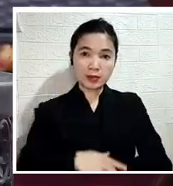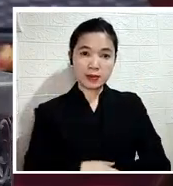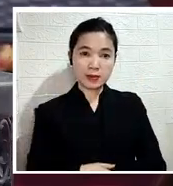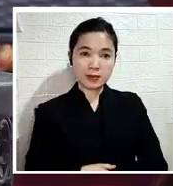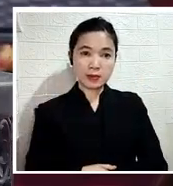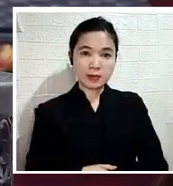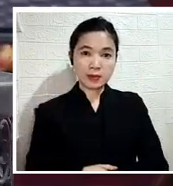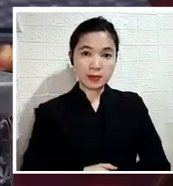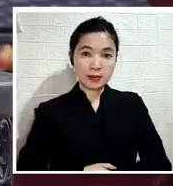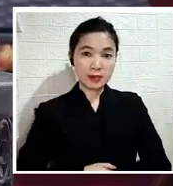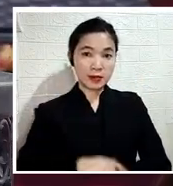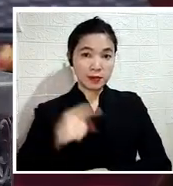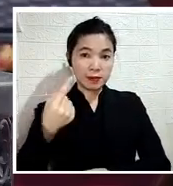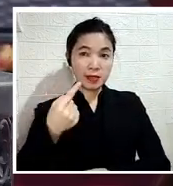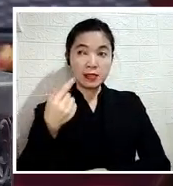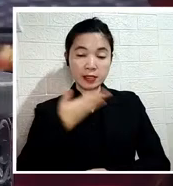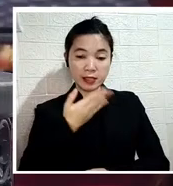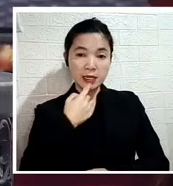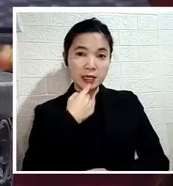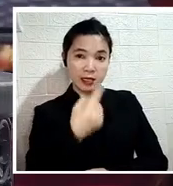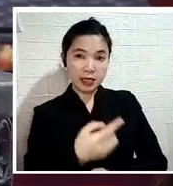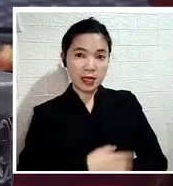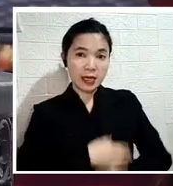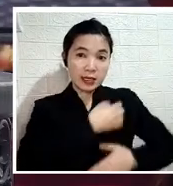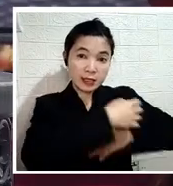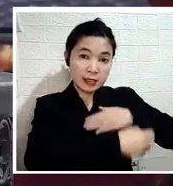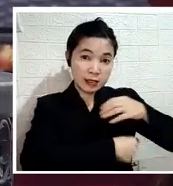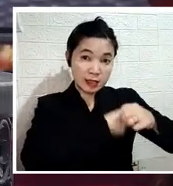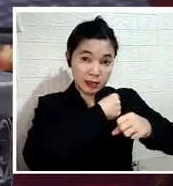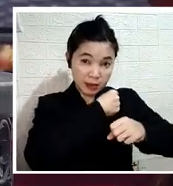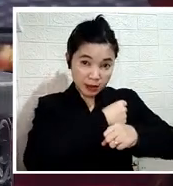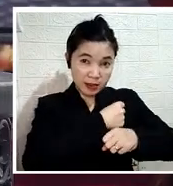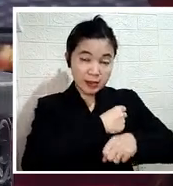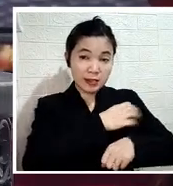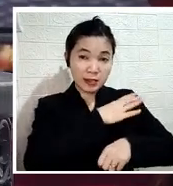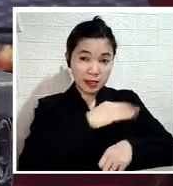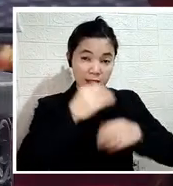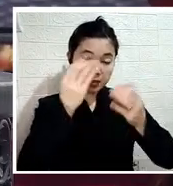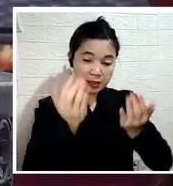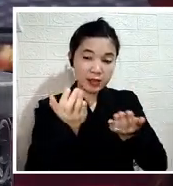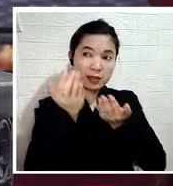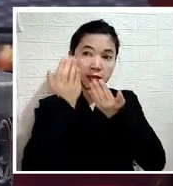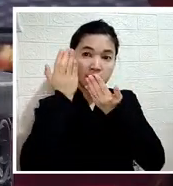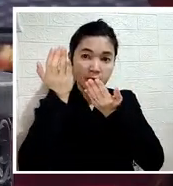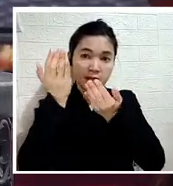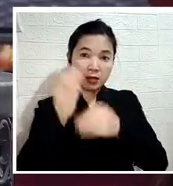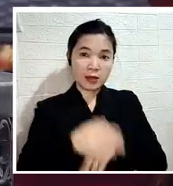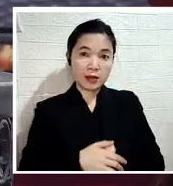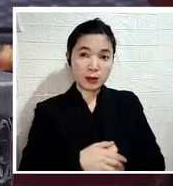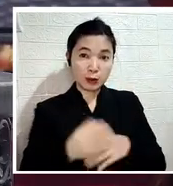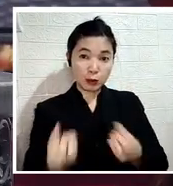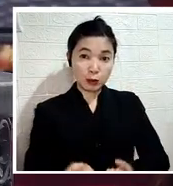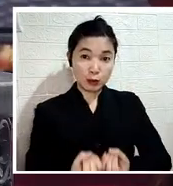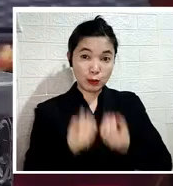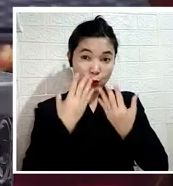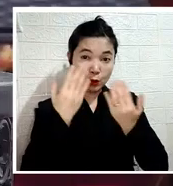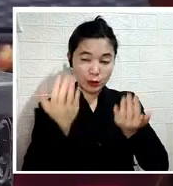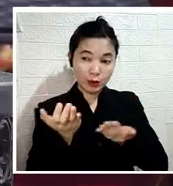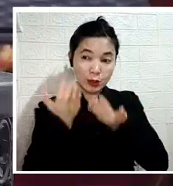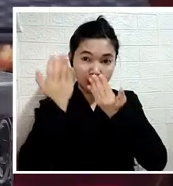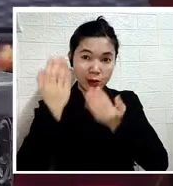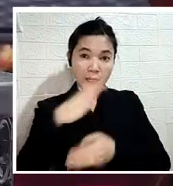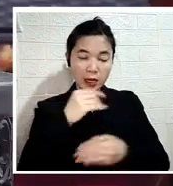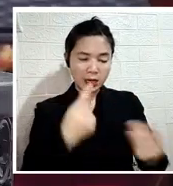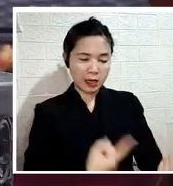First he says, sacrifices and offerings, holocausts and sin